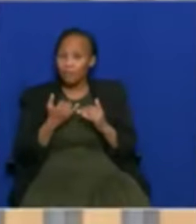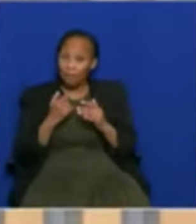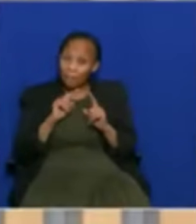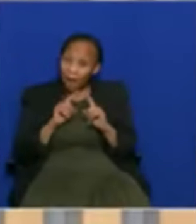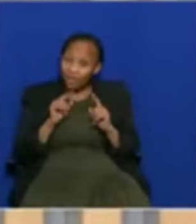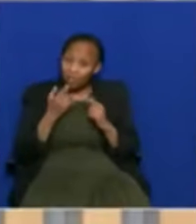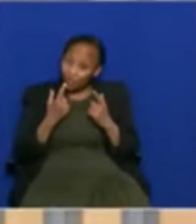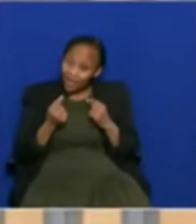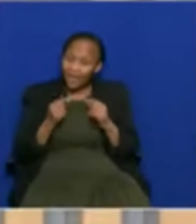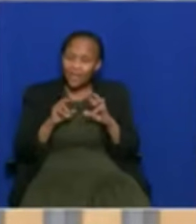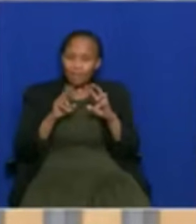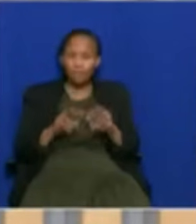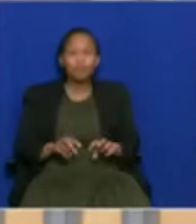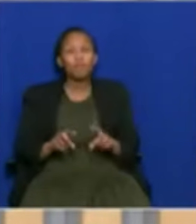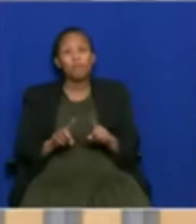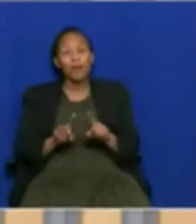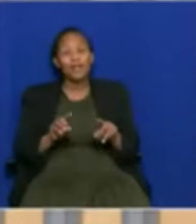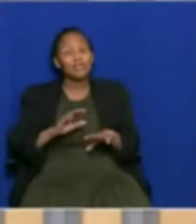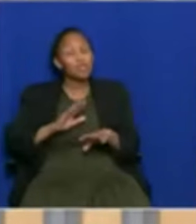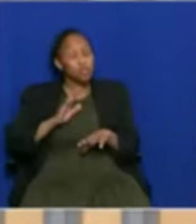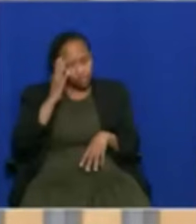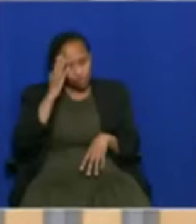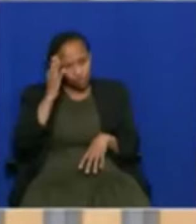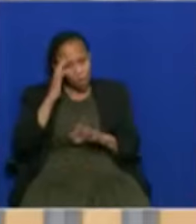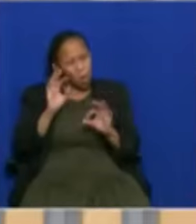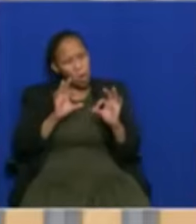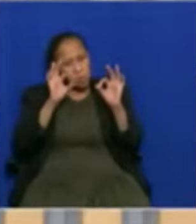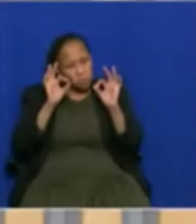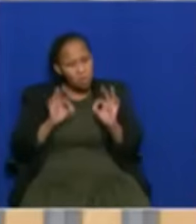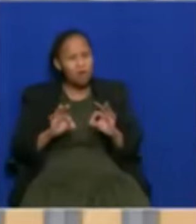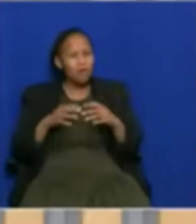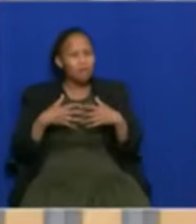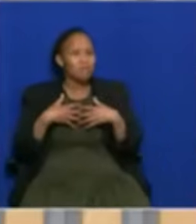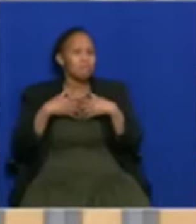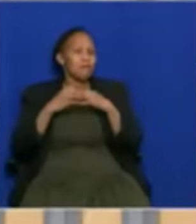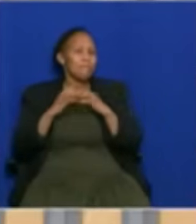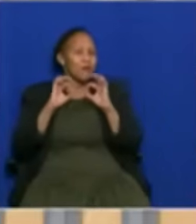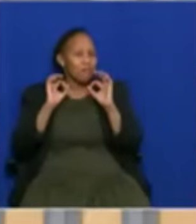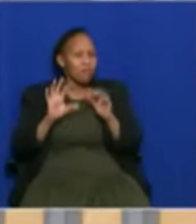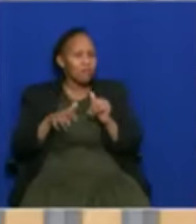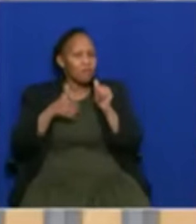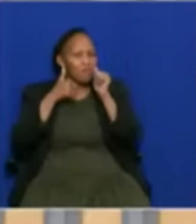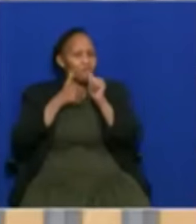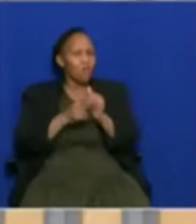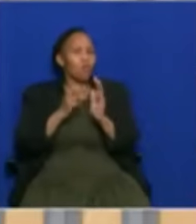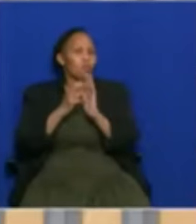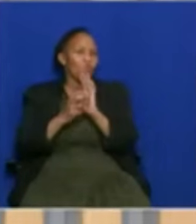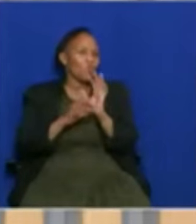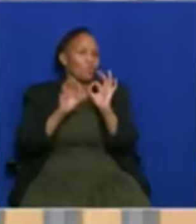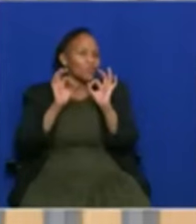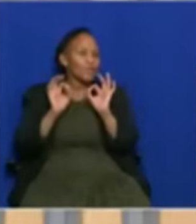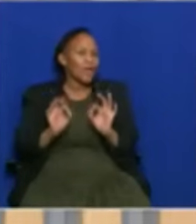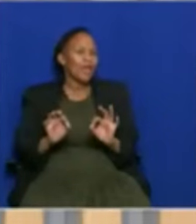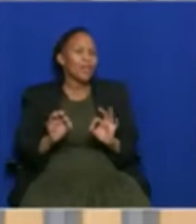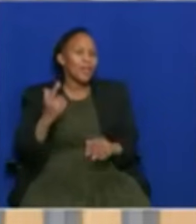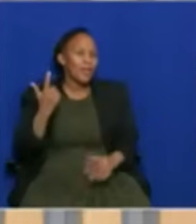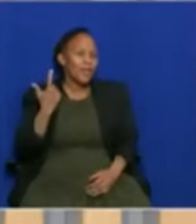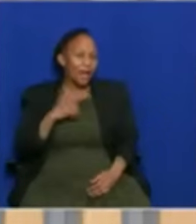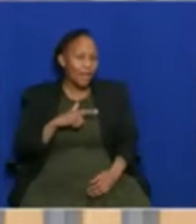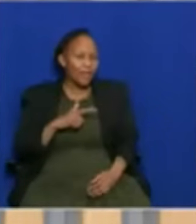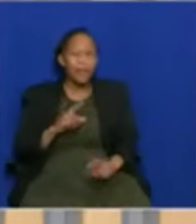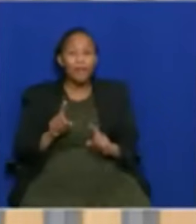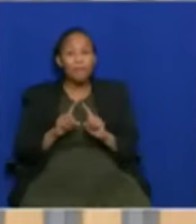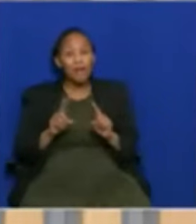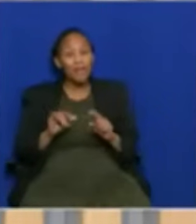the panel was properly constituted in accordance with the prescripts. And if it was not, you can tell us that